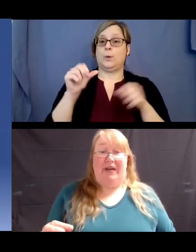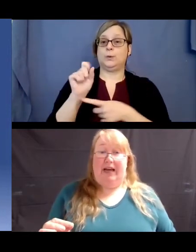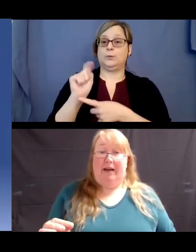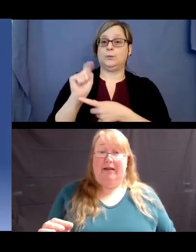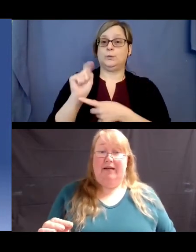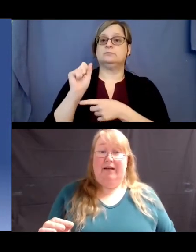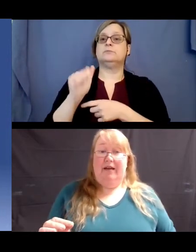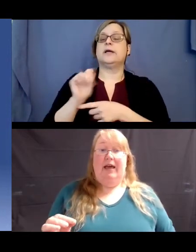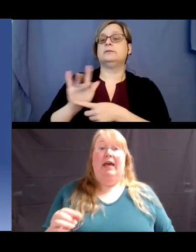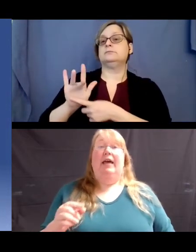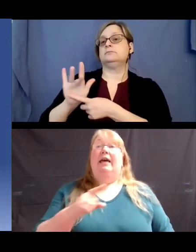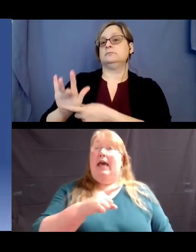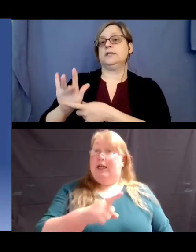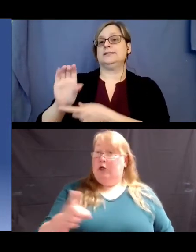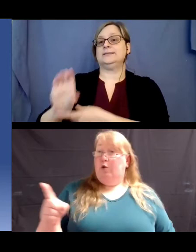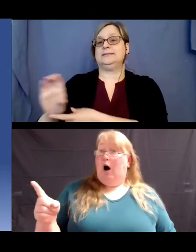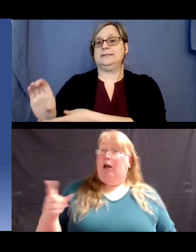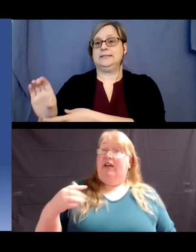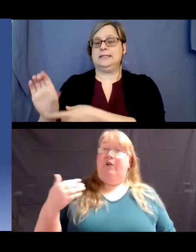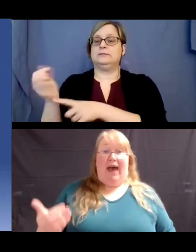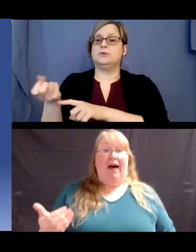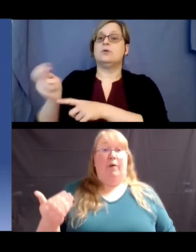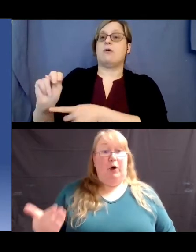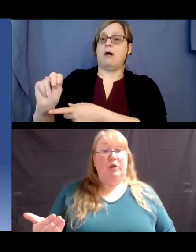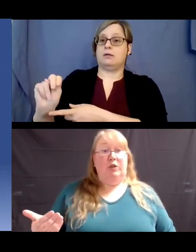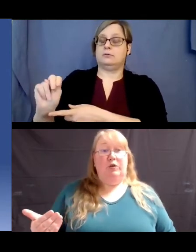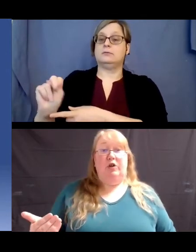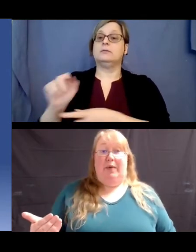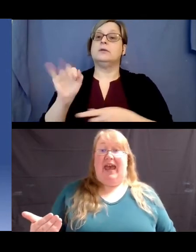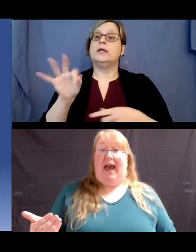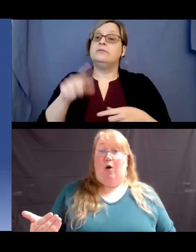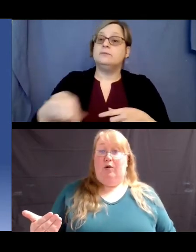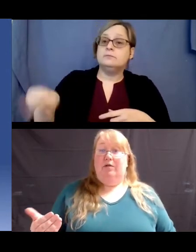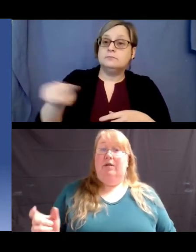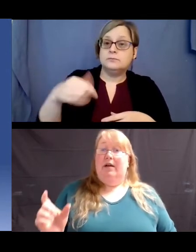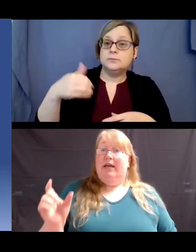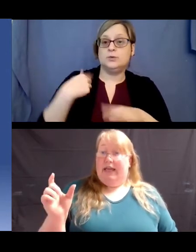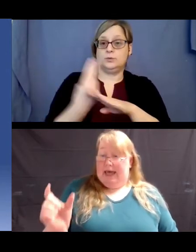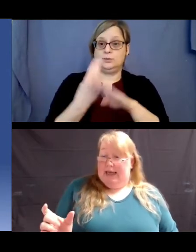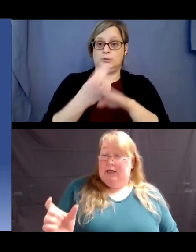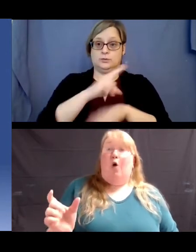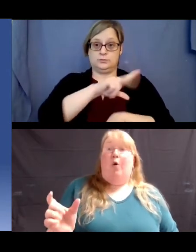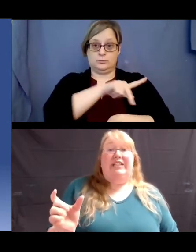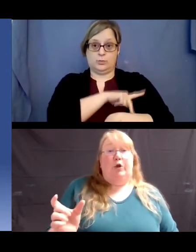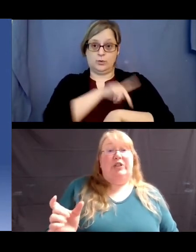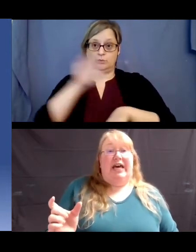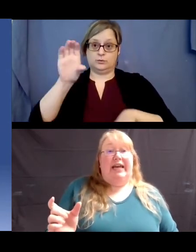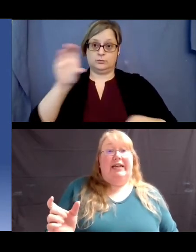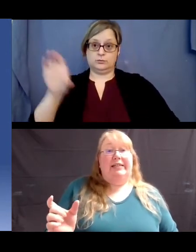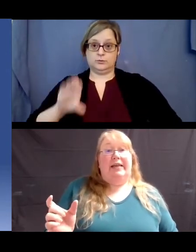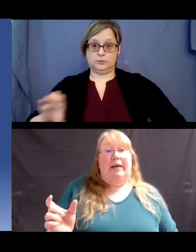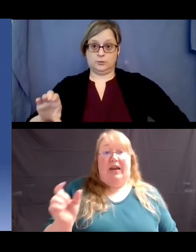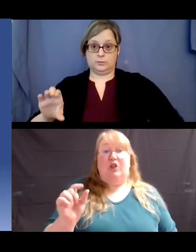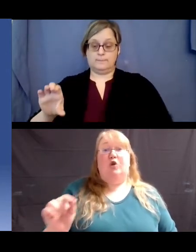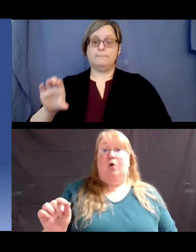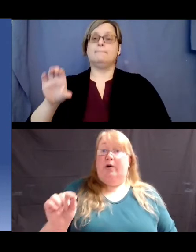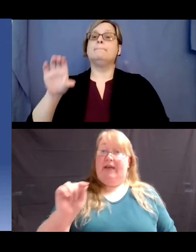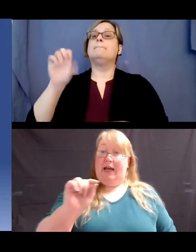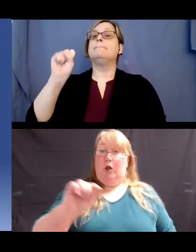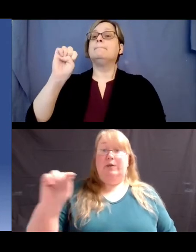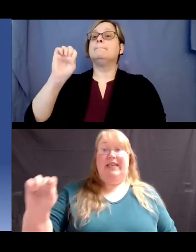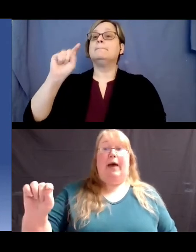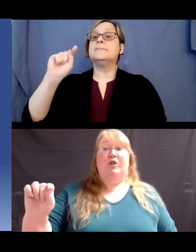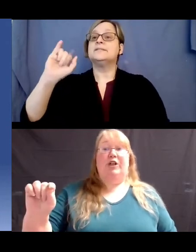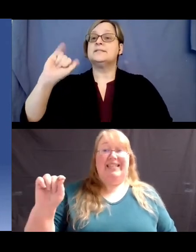particular meeting. And you all, if you have a personal Zoom account, can go into your settings and make sure